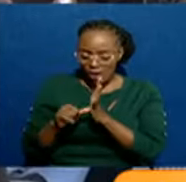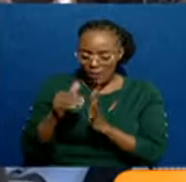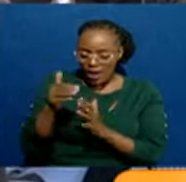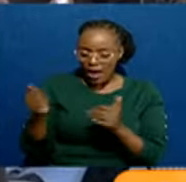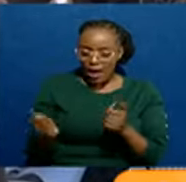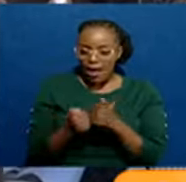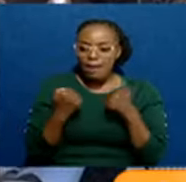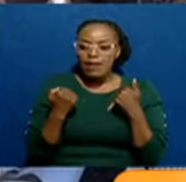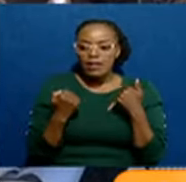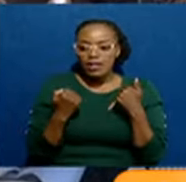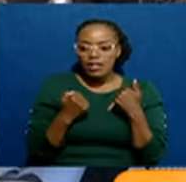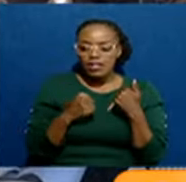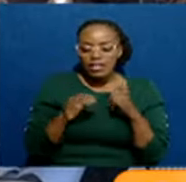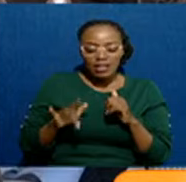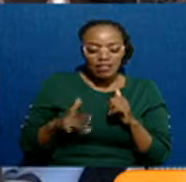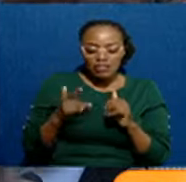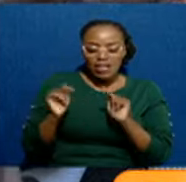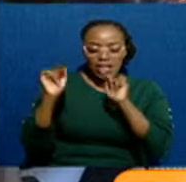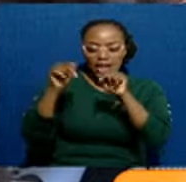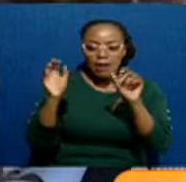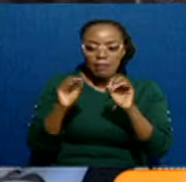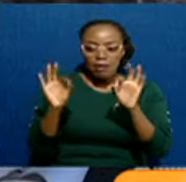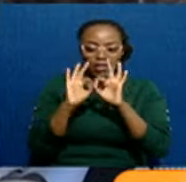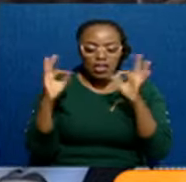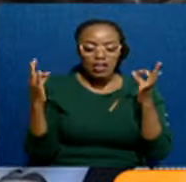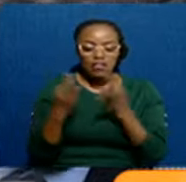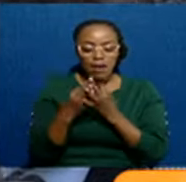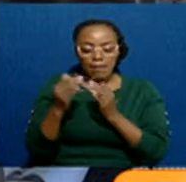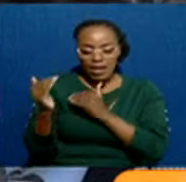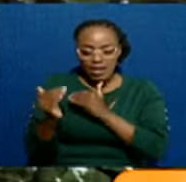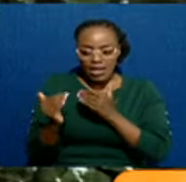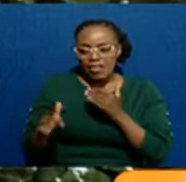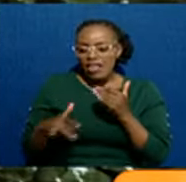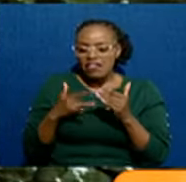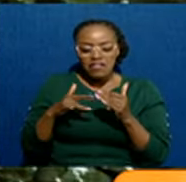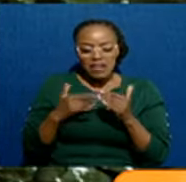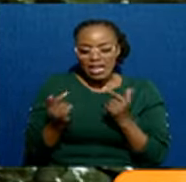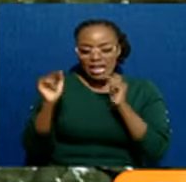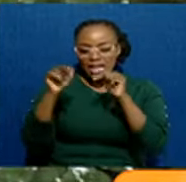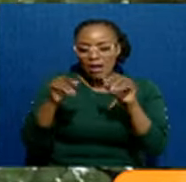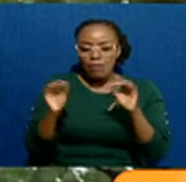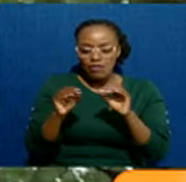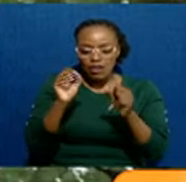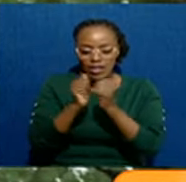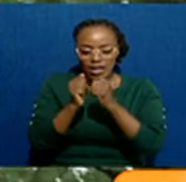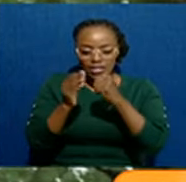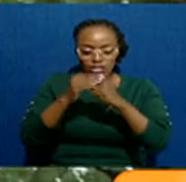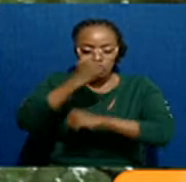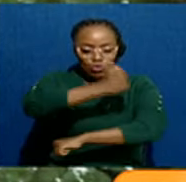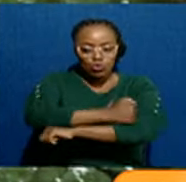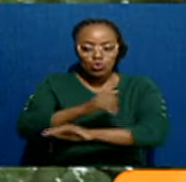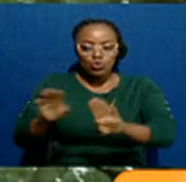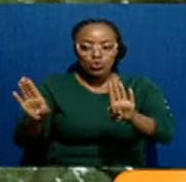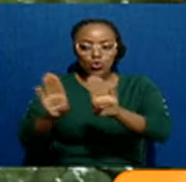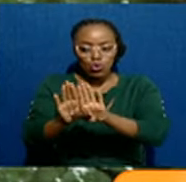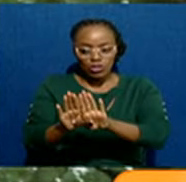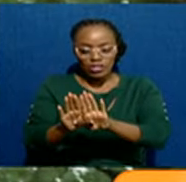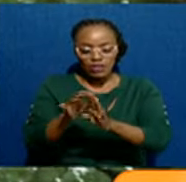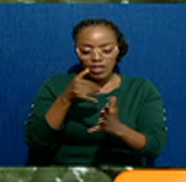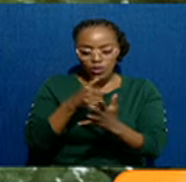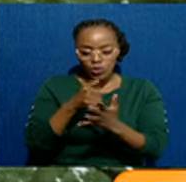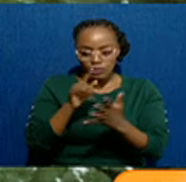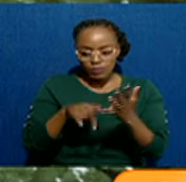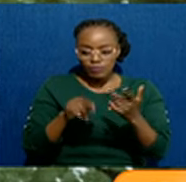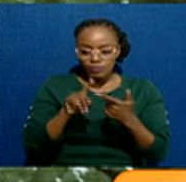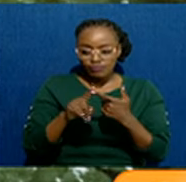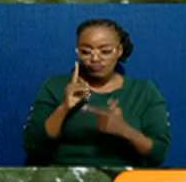had to keep off. And even families around there are also moving away. The 19 schools that have been closed indefinitely include